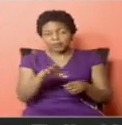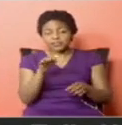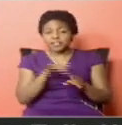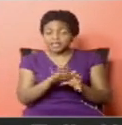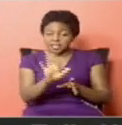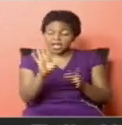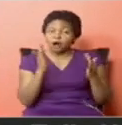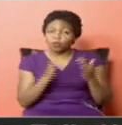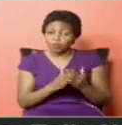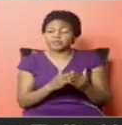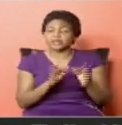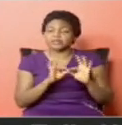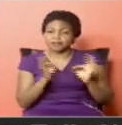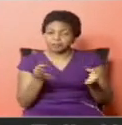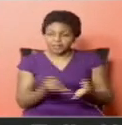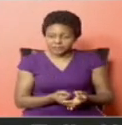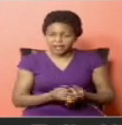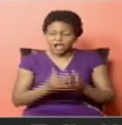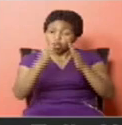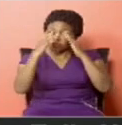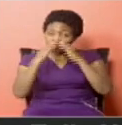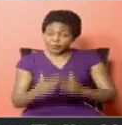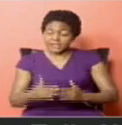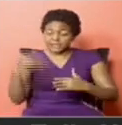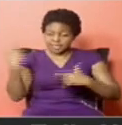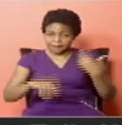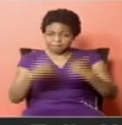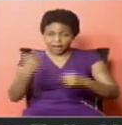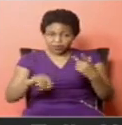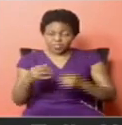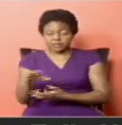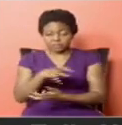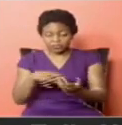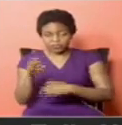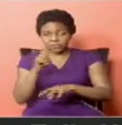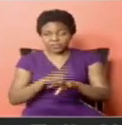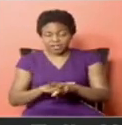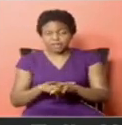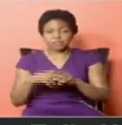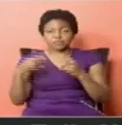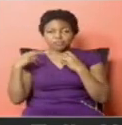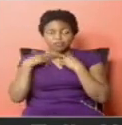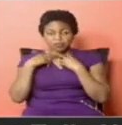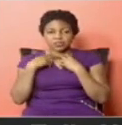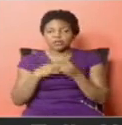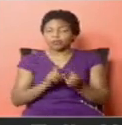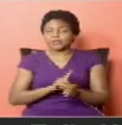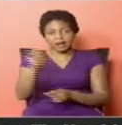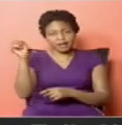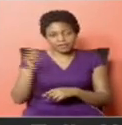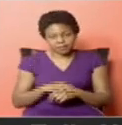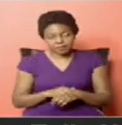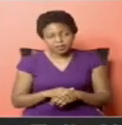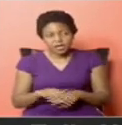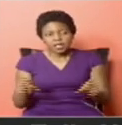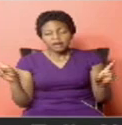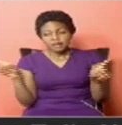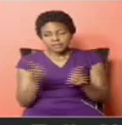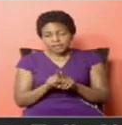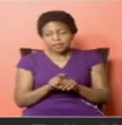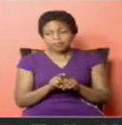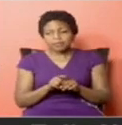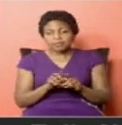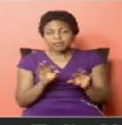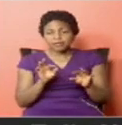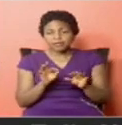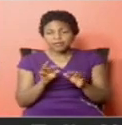homes. Domestic violence during the time of lockdown went high, even amongst